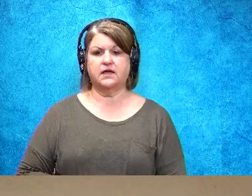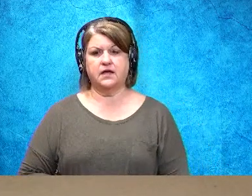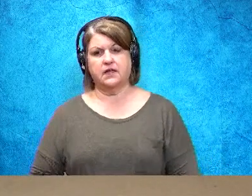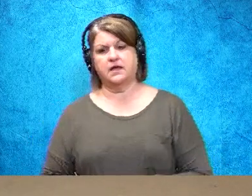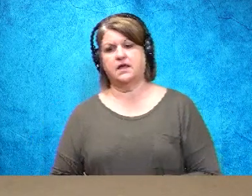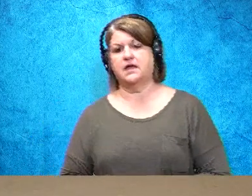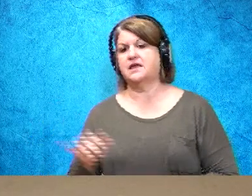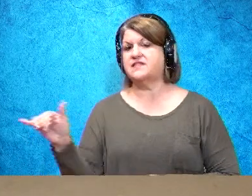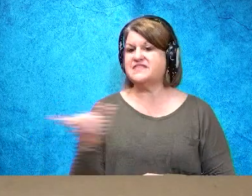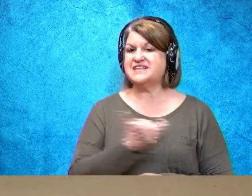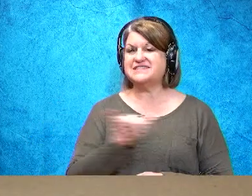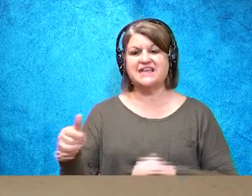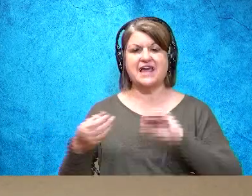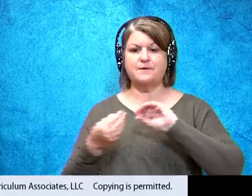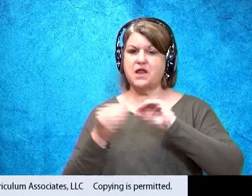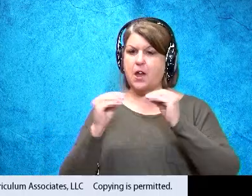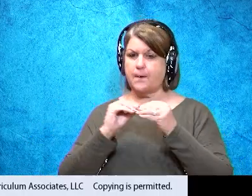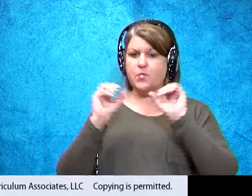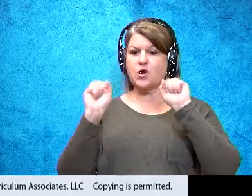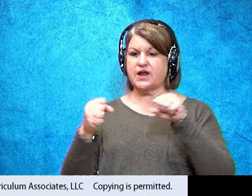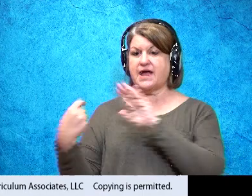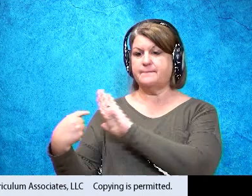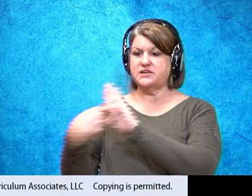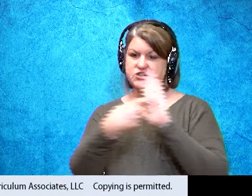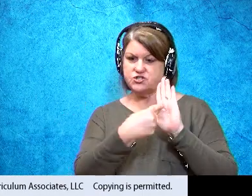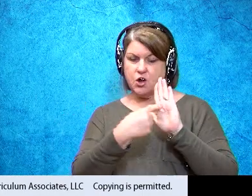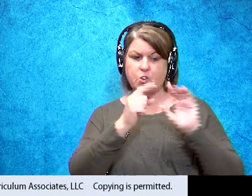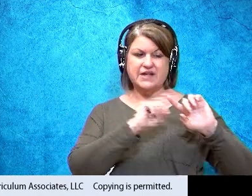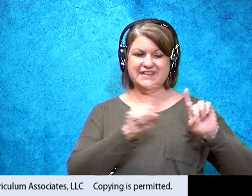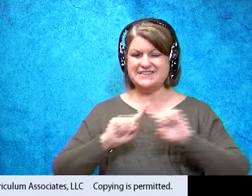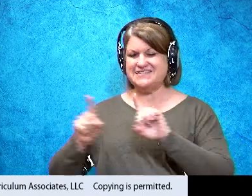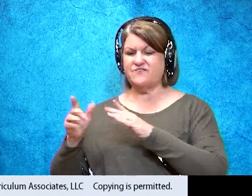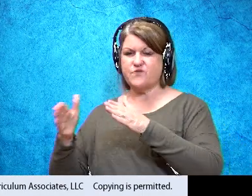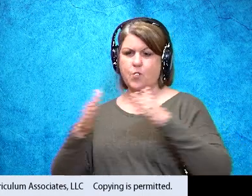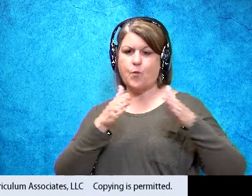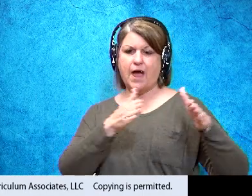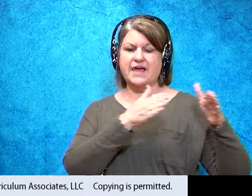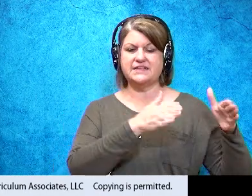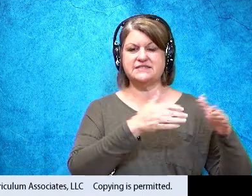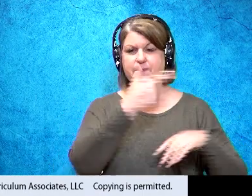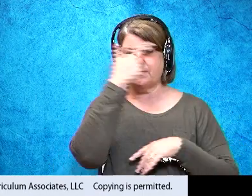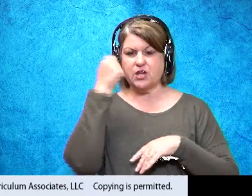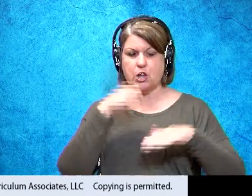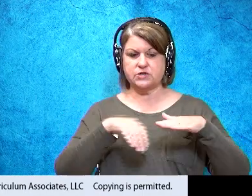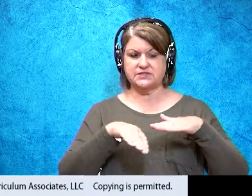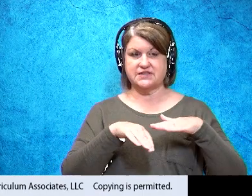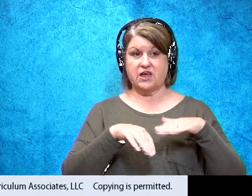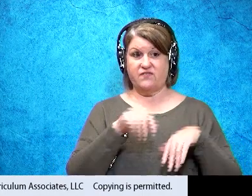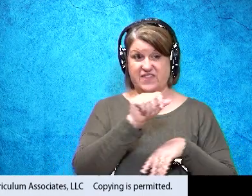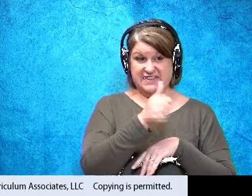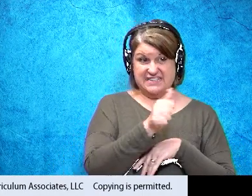The same number can be shown in different ways because of our base 10 blocks.